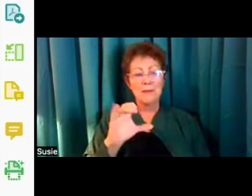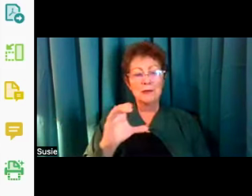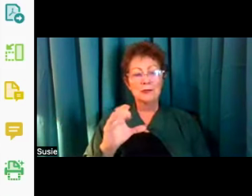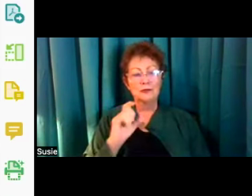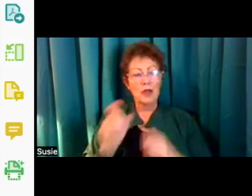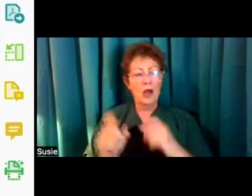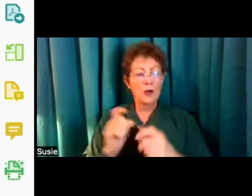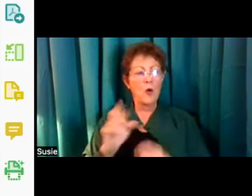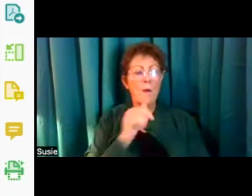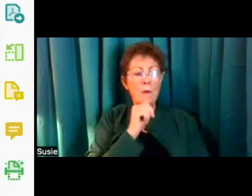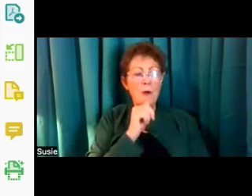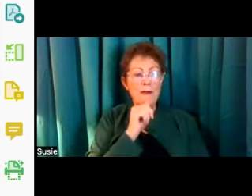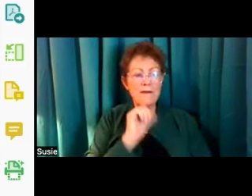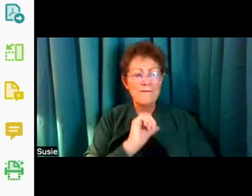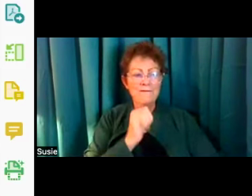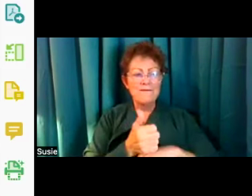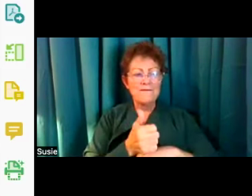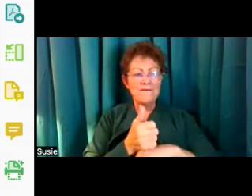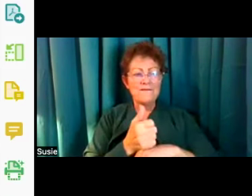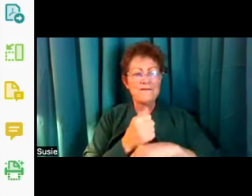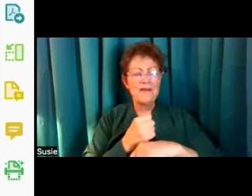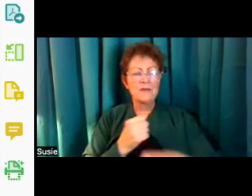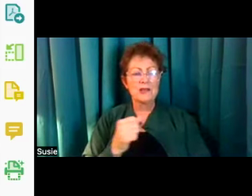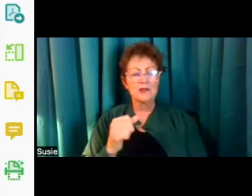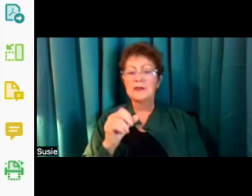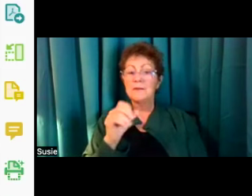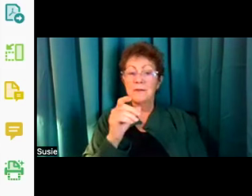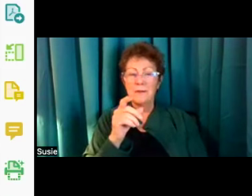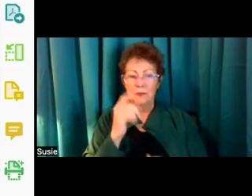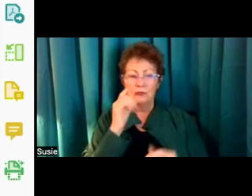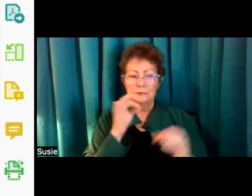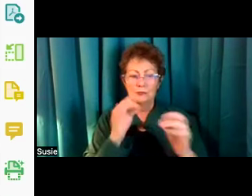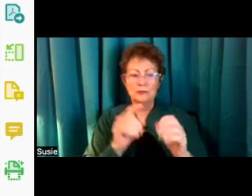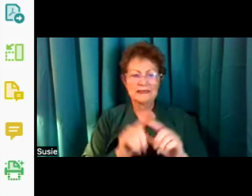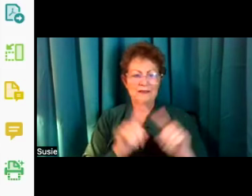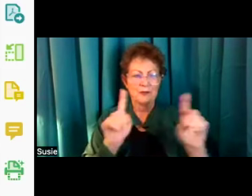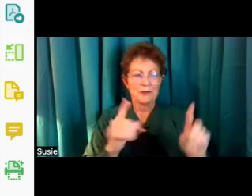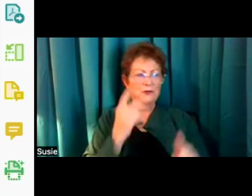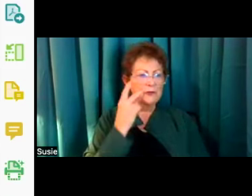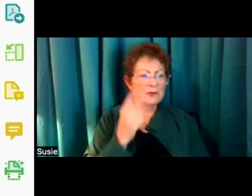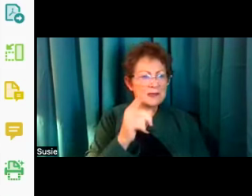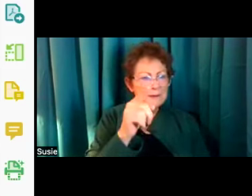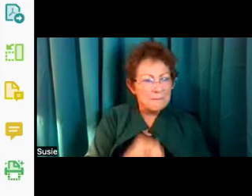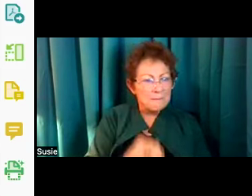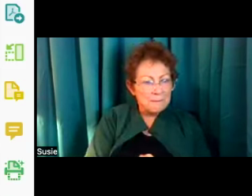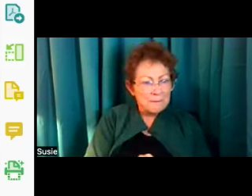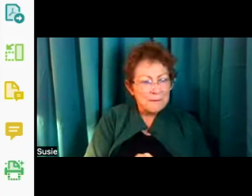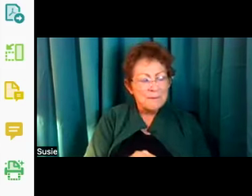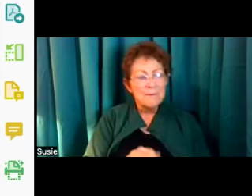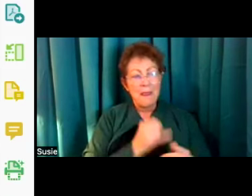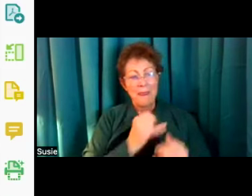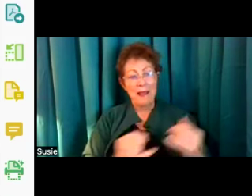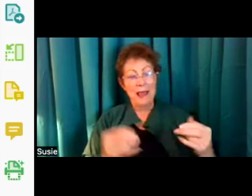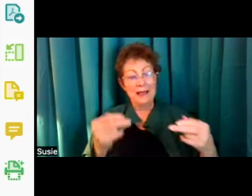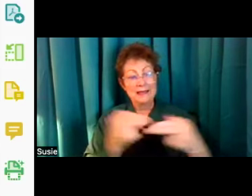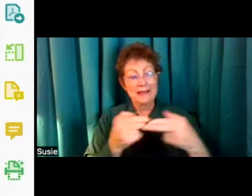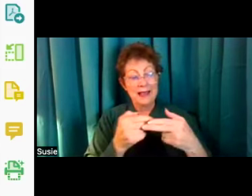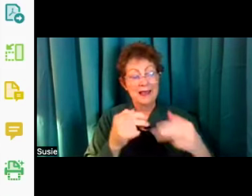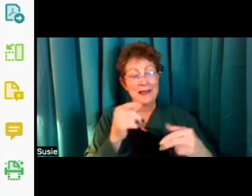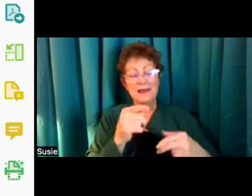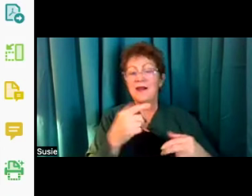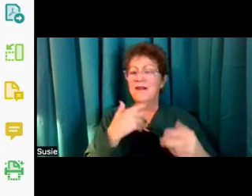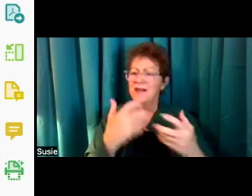private foundations. And we'll get into the distinctions between those. But as you can see in the last bullet of this slide, there are a lot